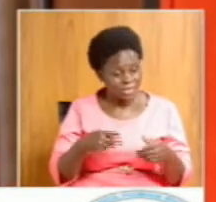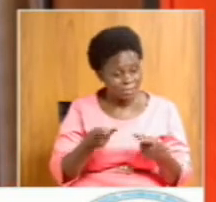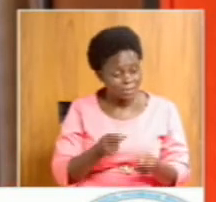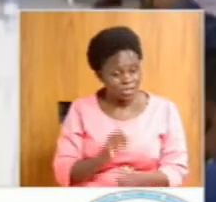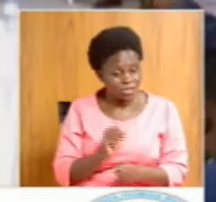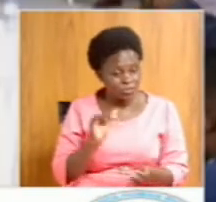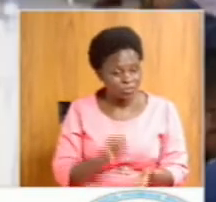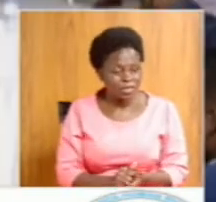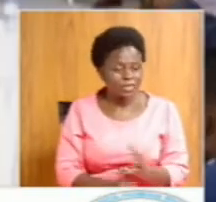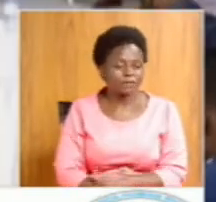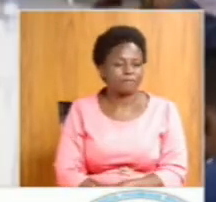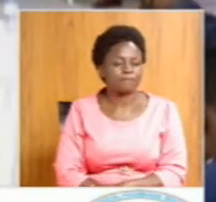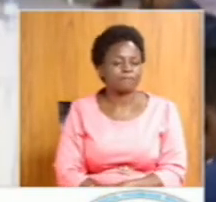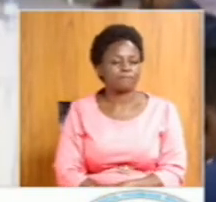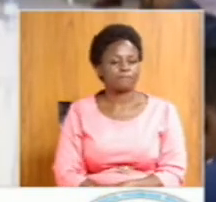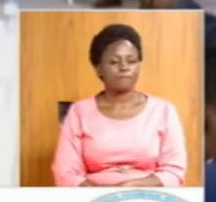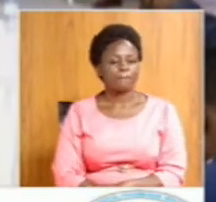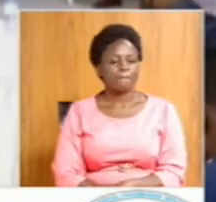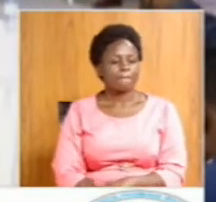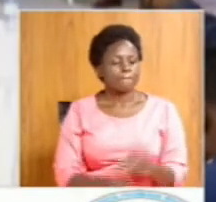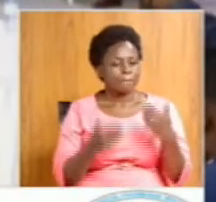to start doing that thank you thank you so much